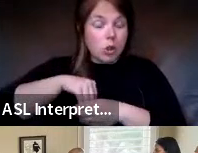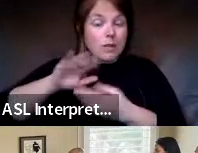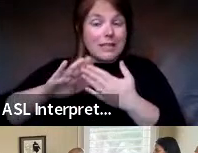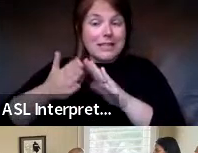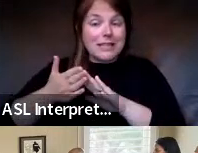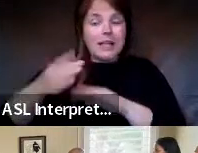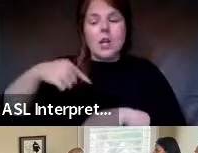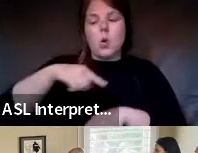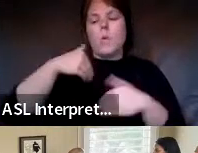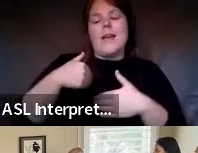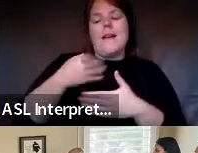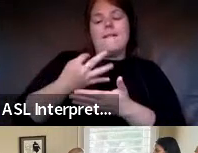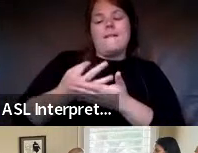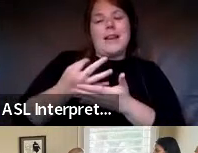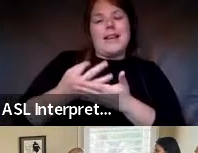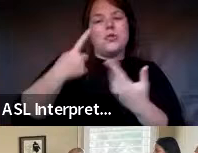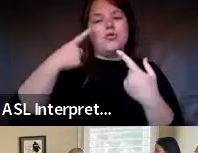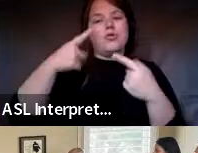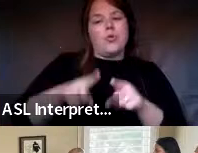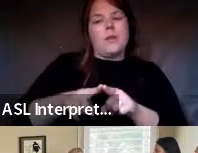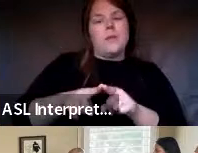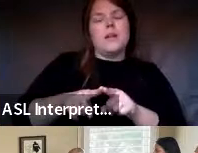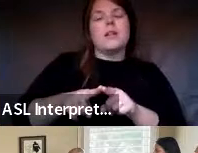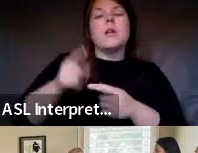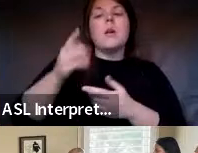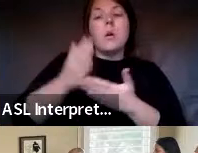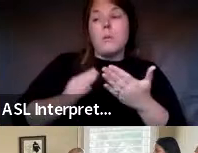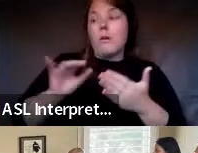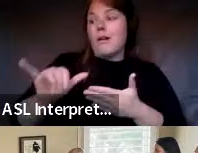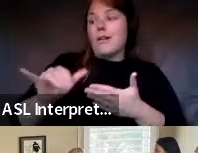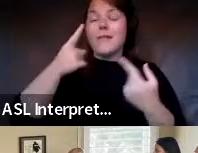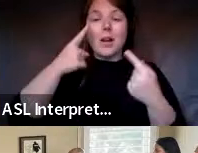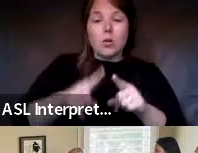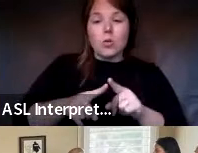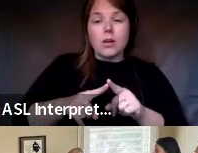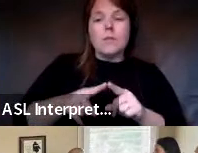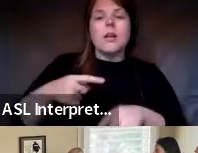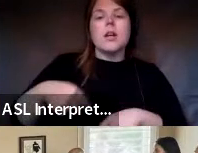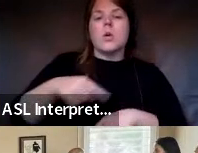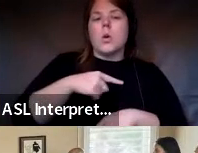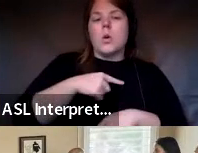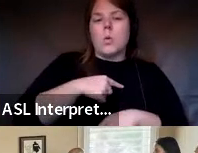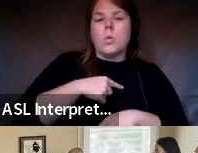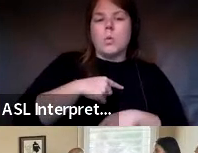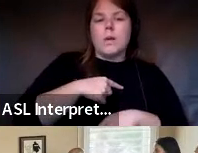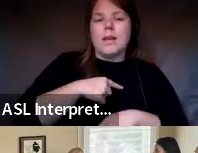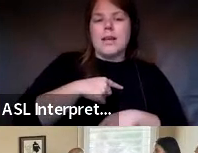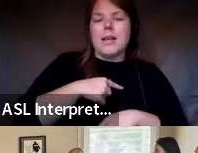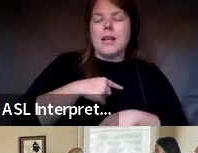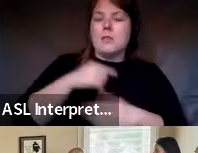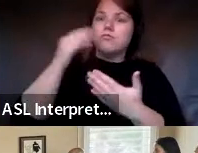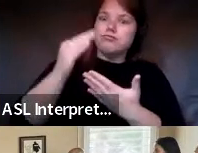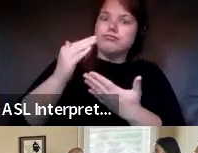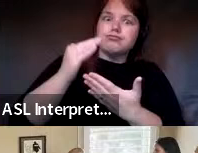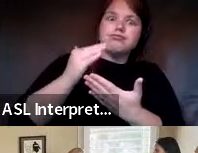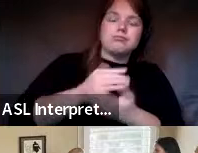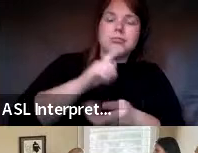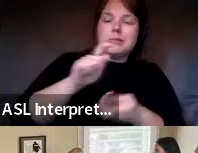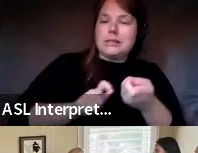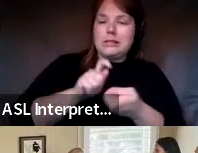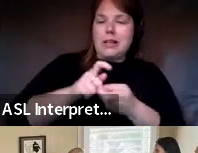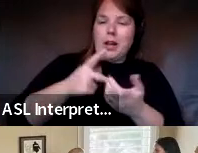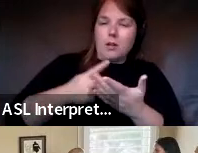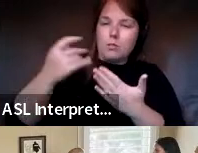financial agreement. And as a part of that agreement, we outline exactly what the project is.